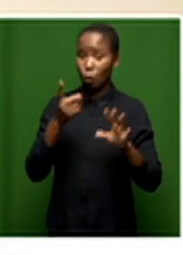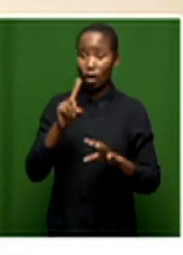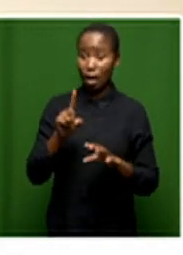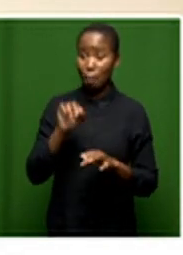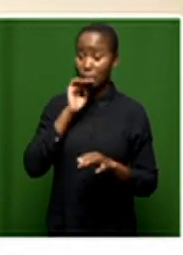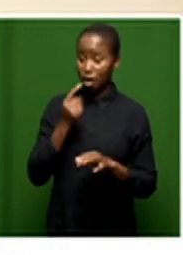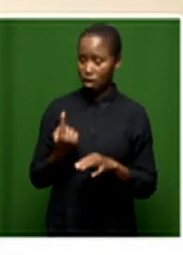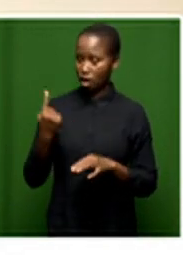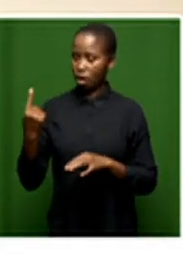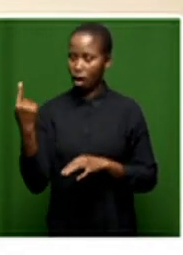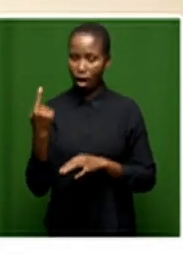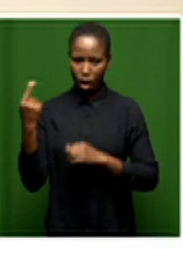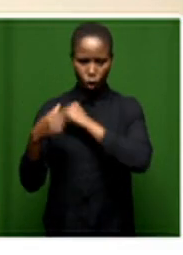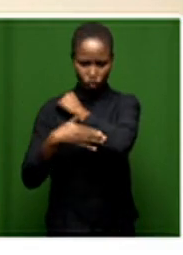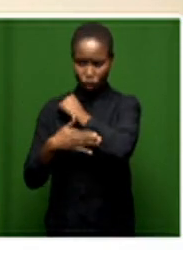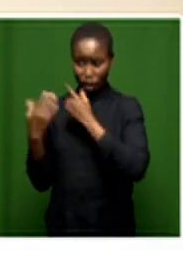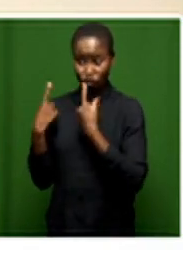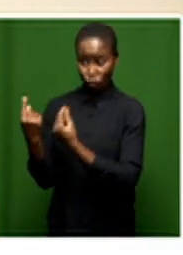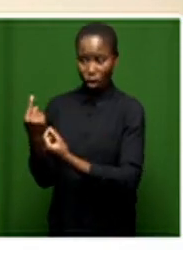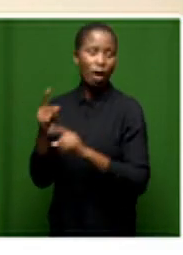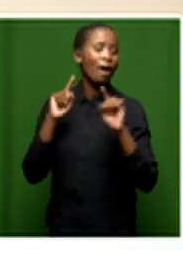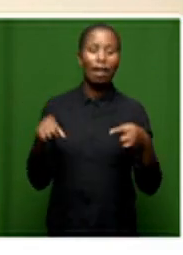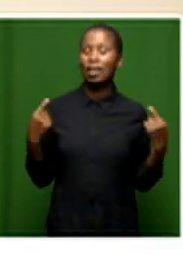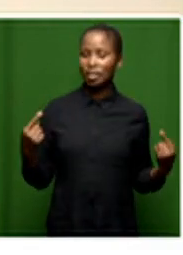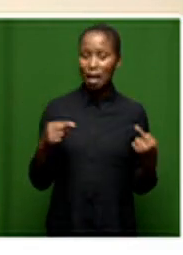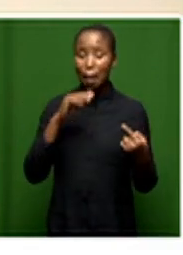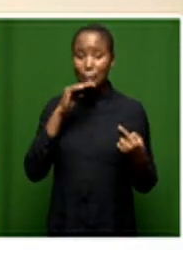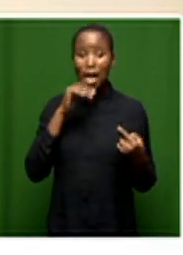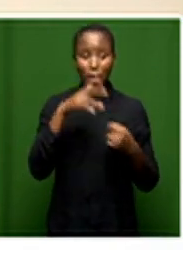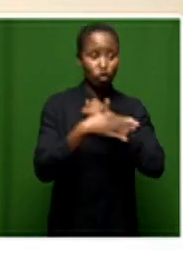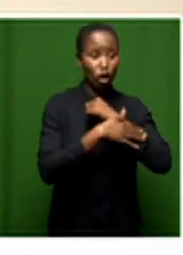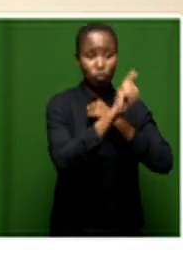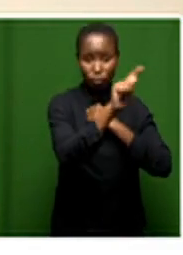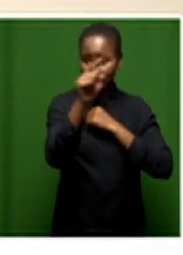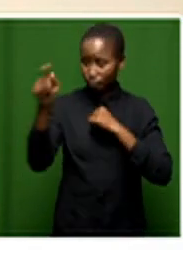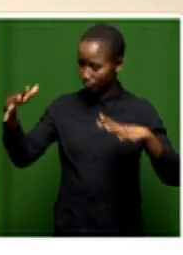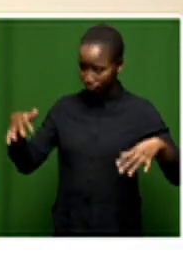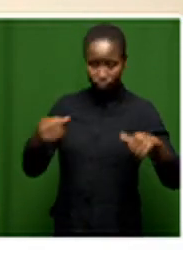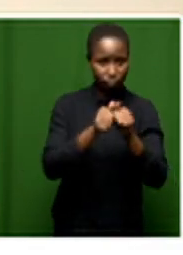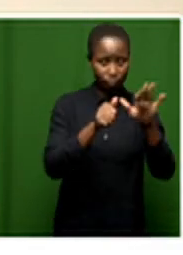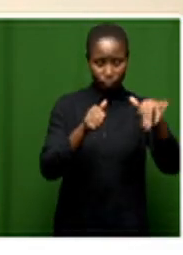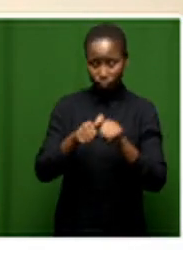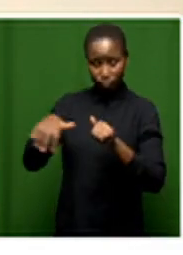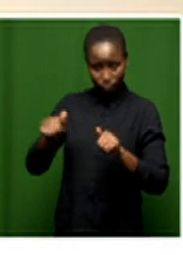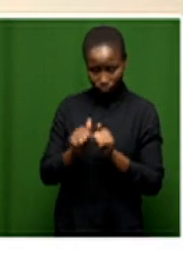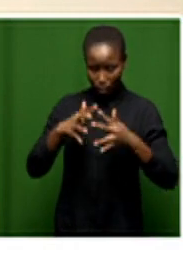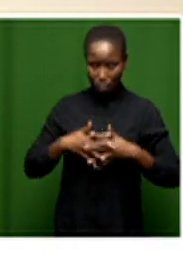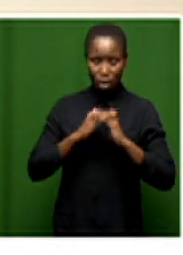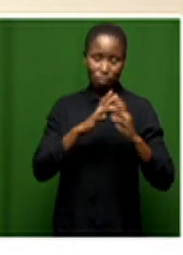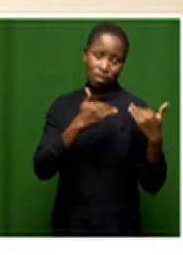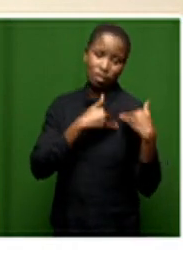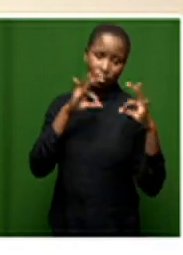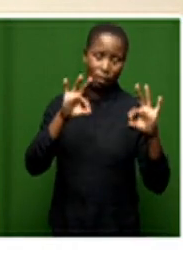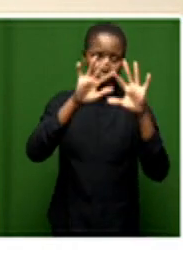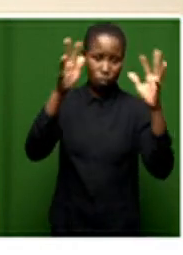this alone. We have to do it together, and no one country can become safe alone. We're going to have to create a safer world. I think